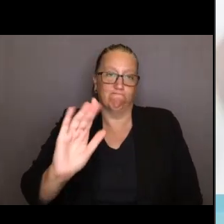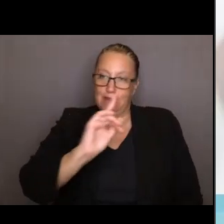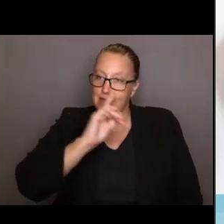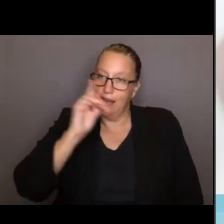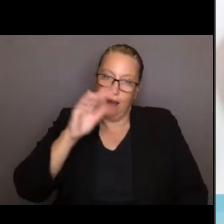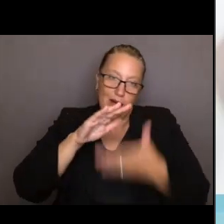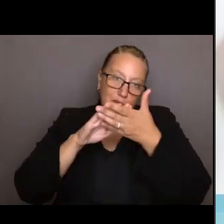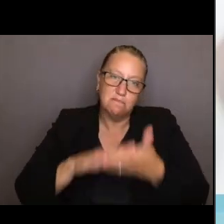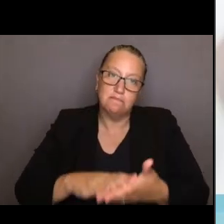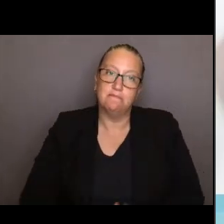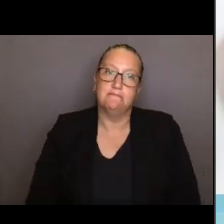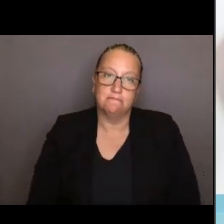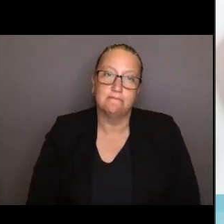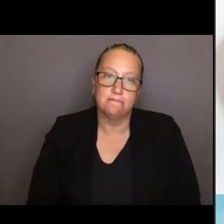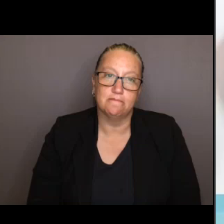Okay.